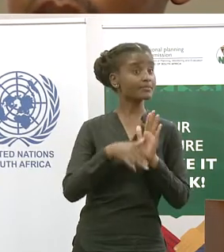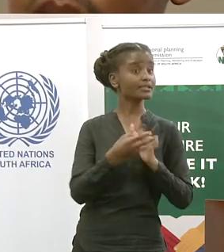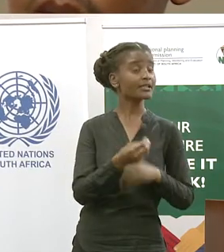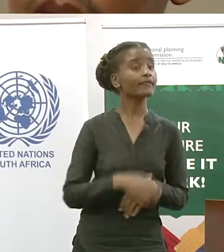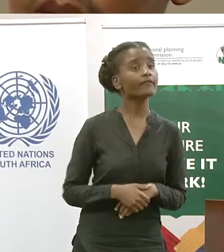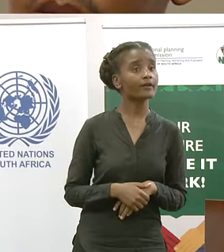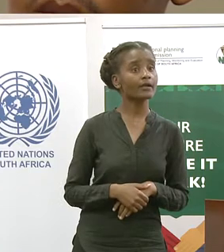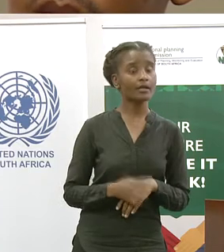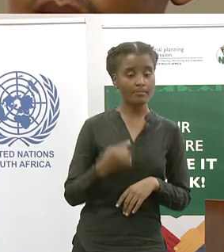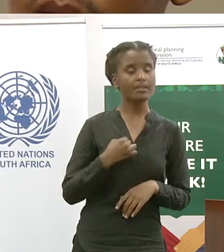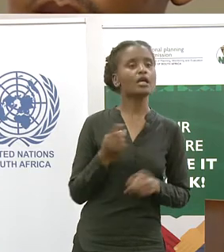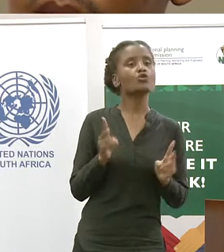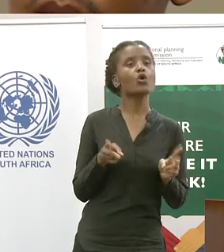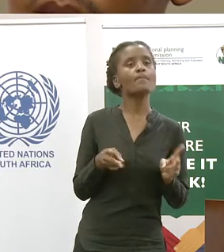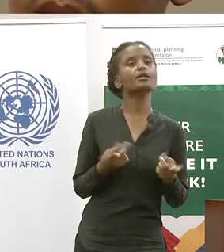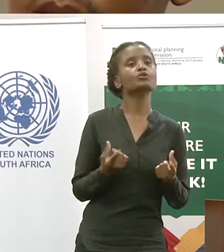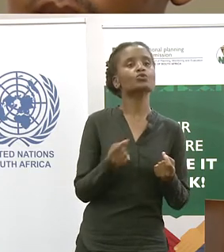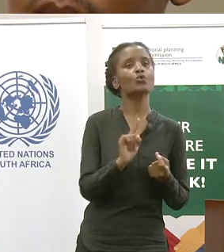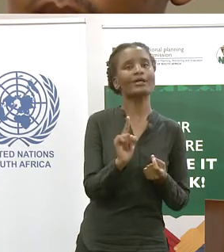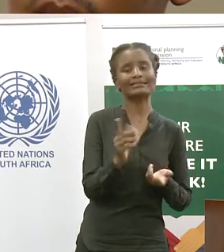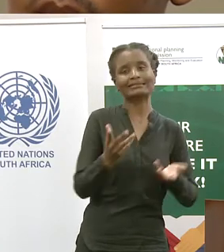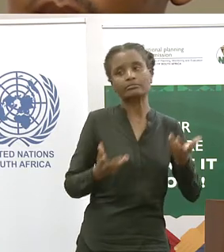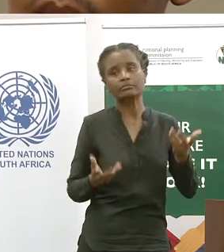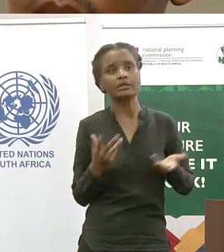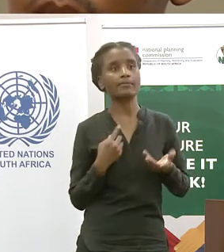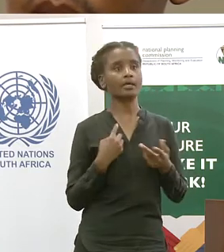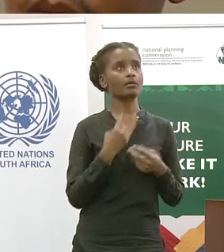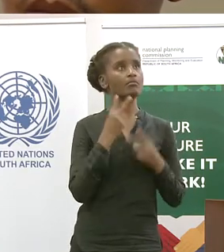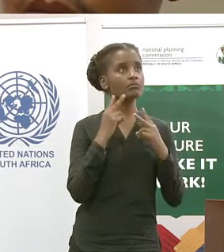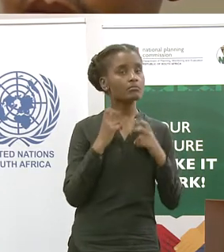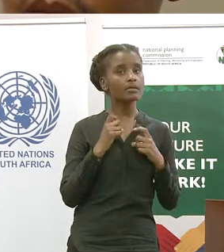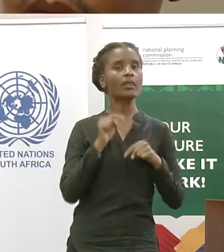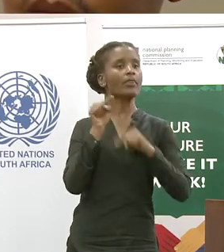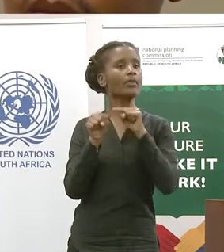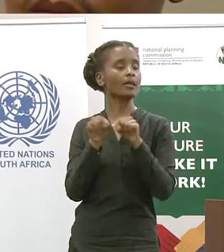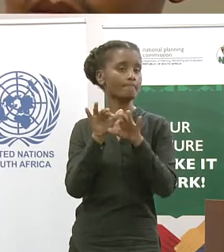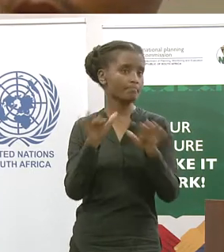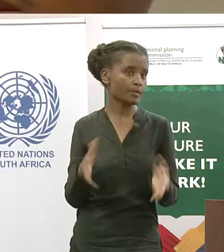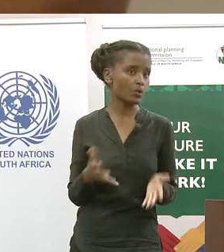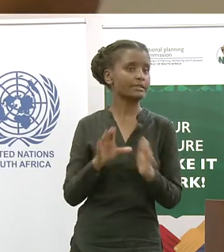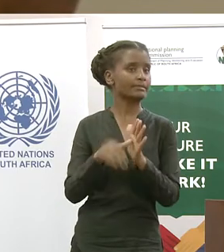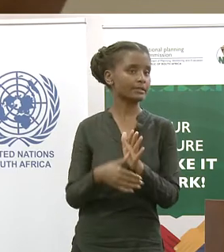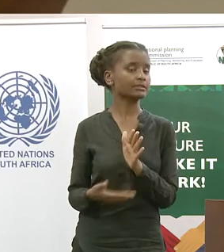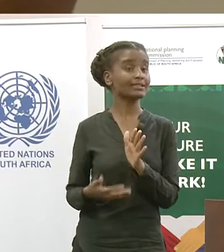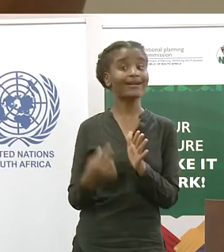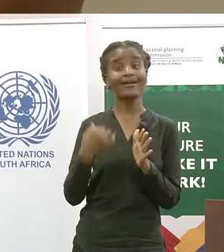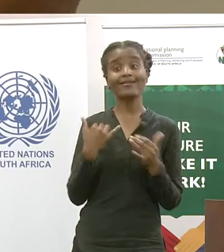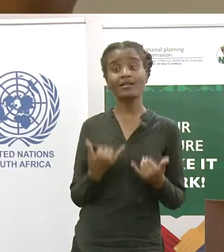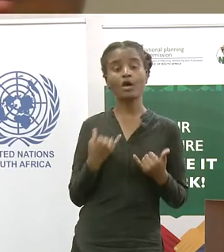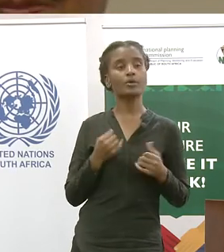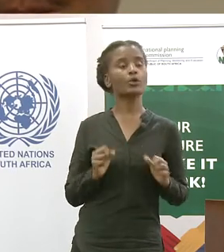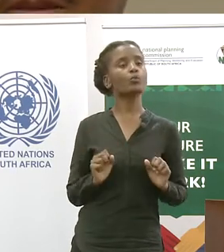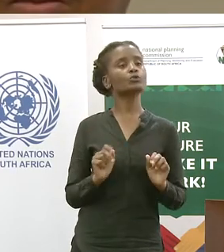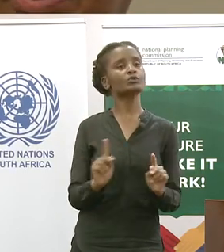to play the devil's advocate all the time. And I have the opportunity of being